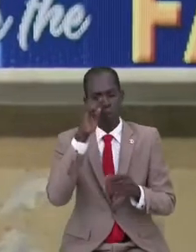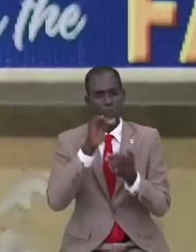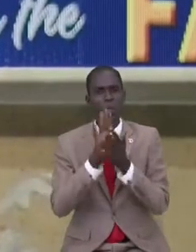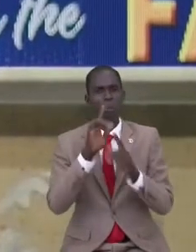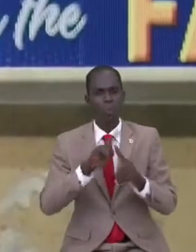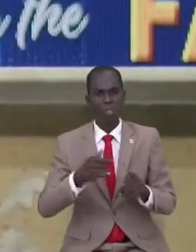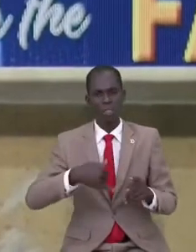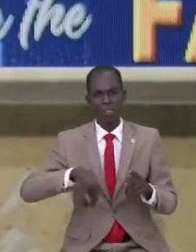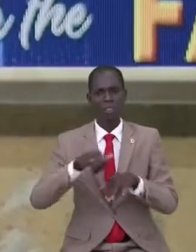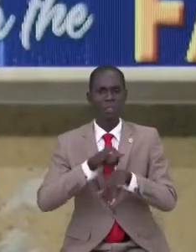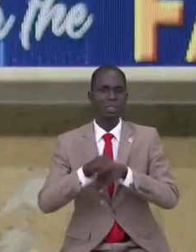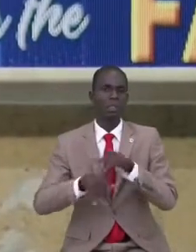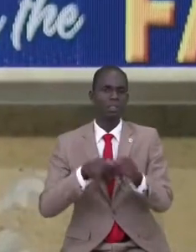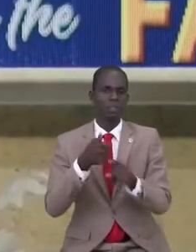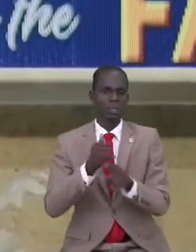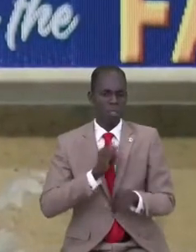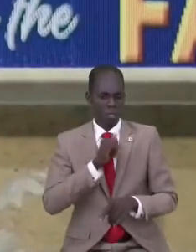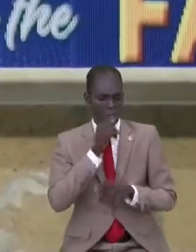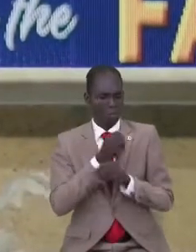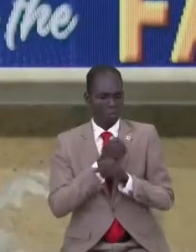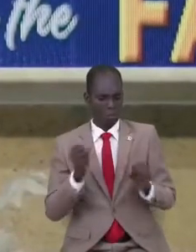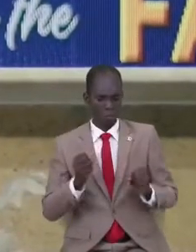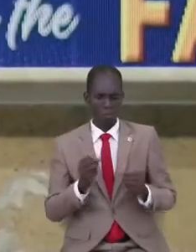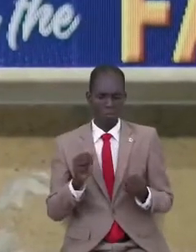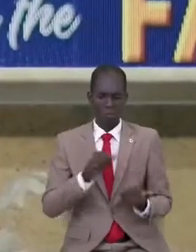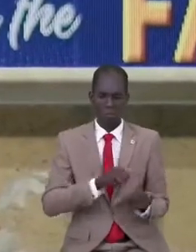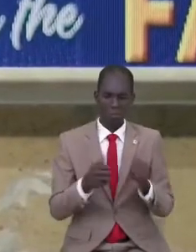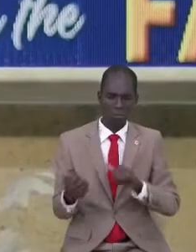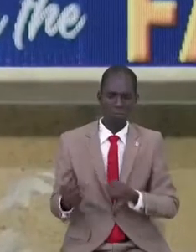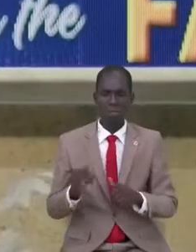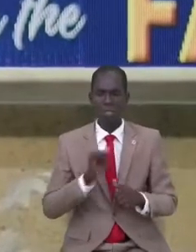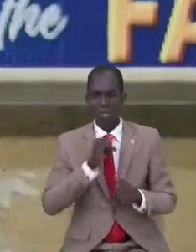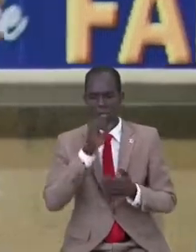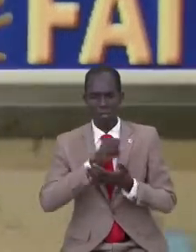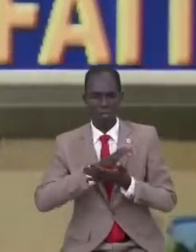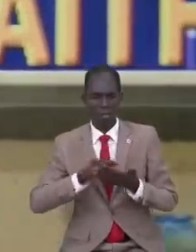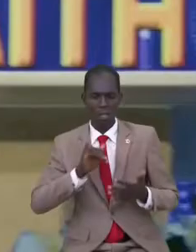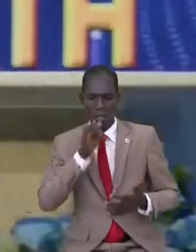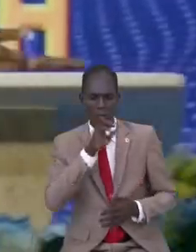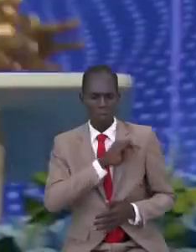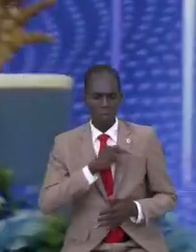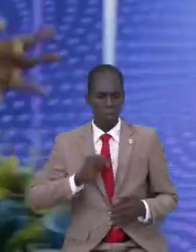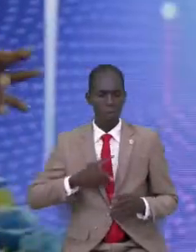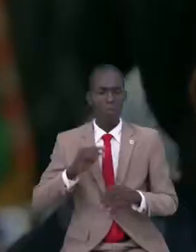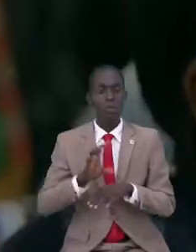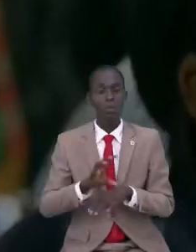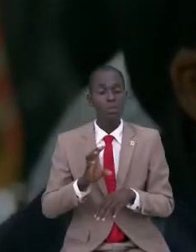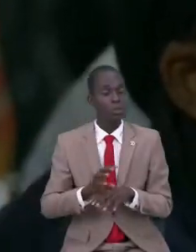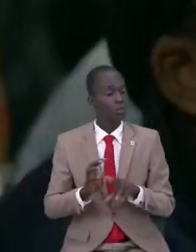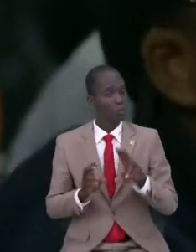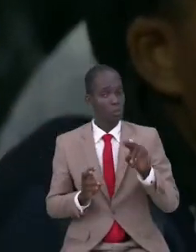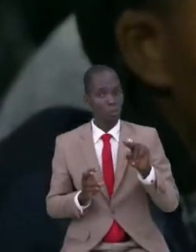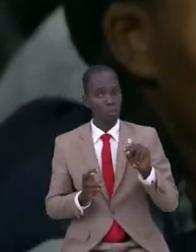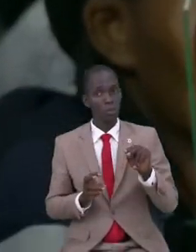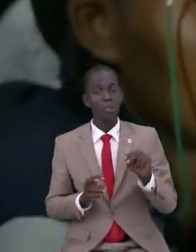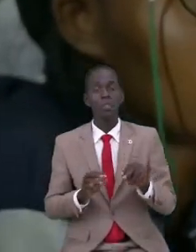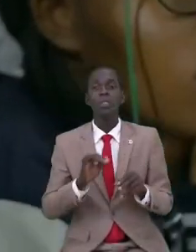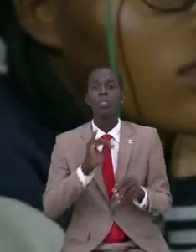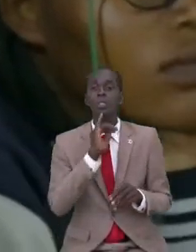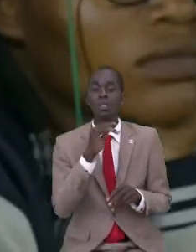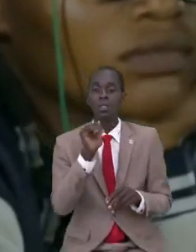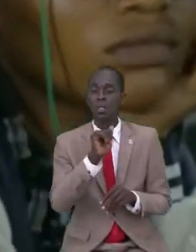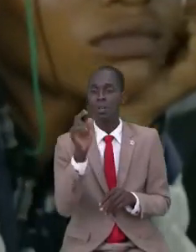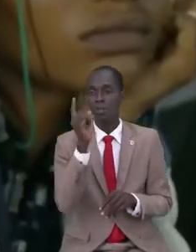I'm saved, I'm sanctified, I'm filled with the Holy Ghost, I'm still a member of the church. It's a false person, because